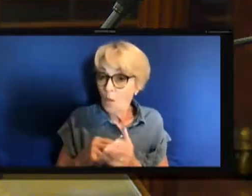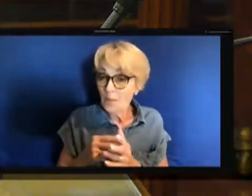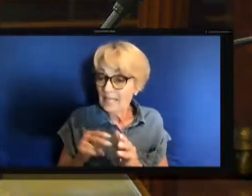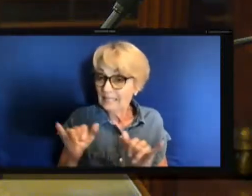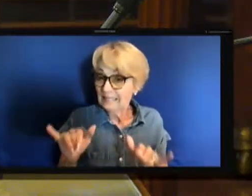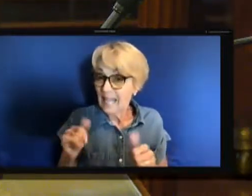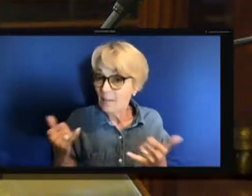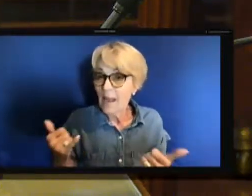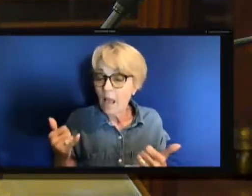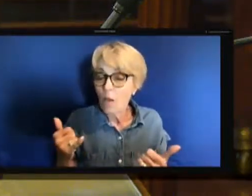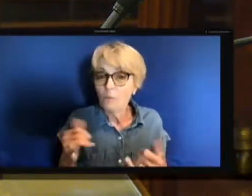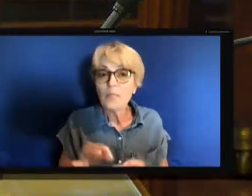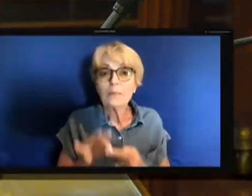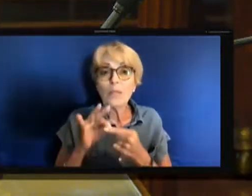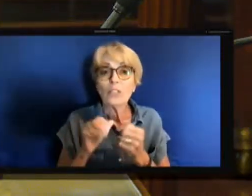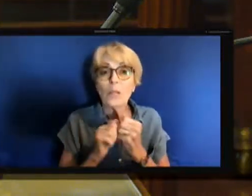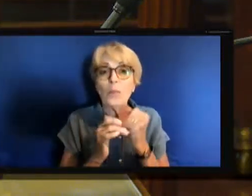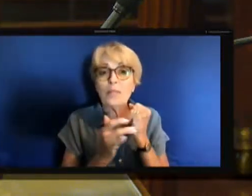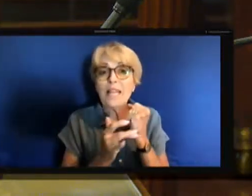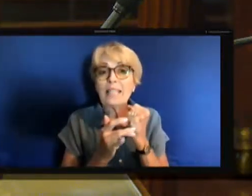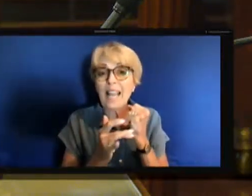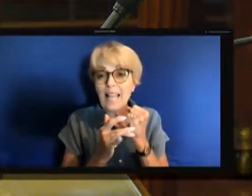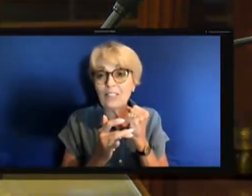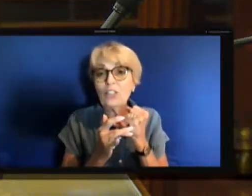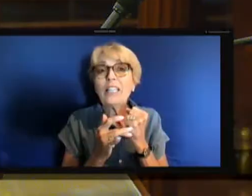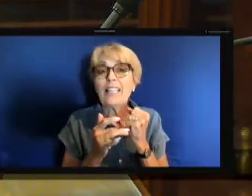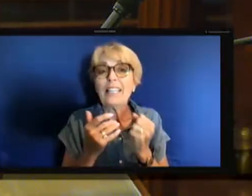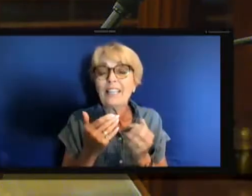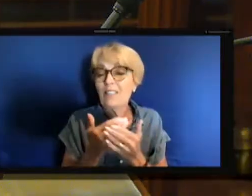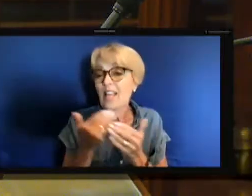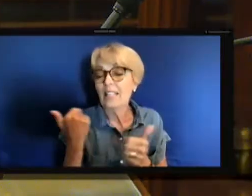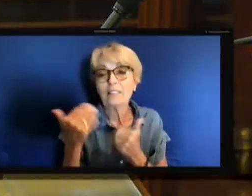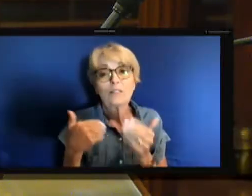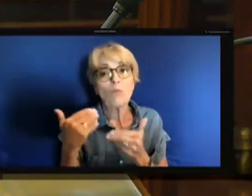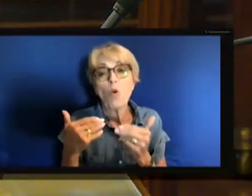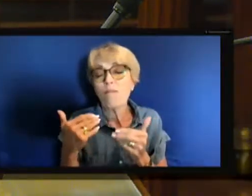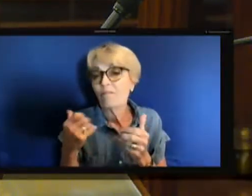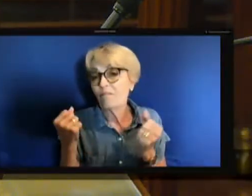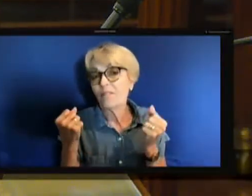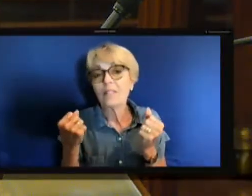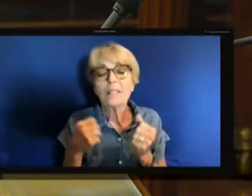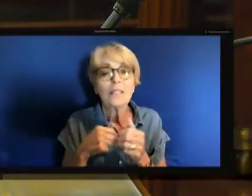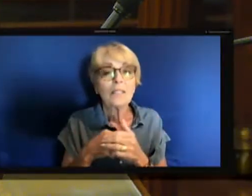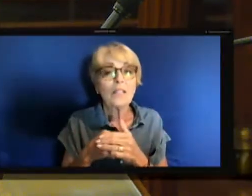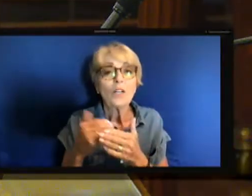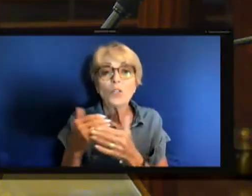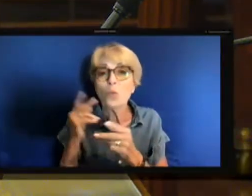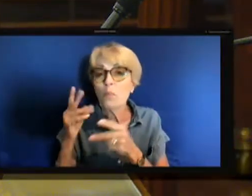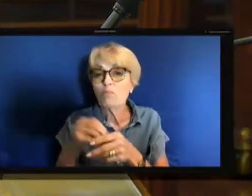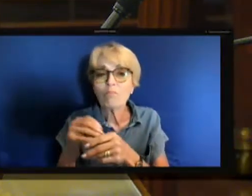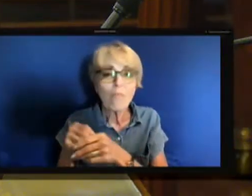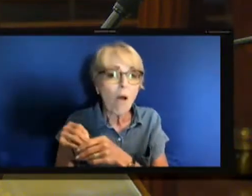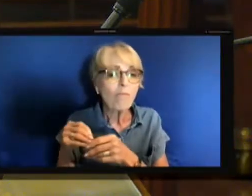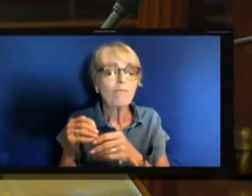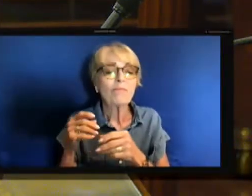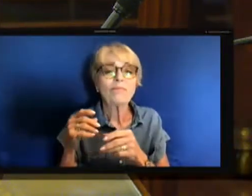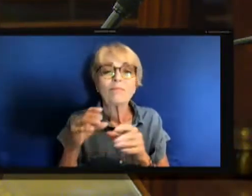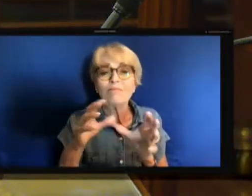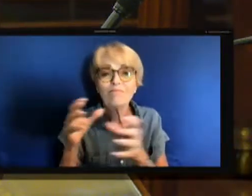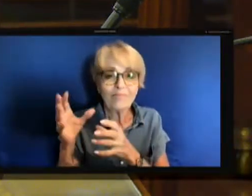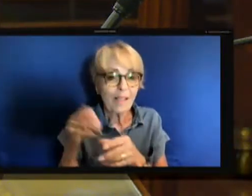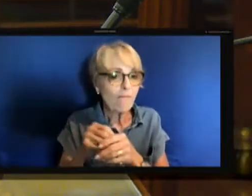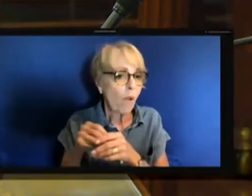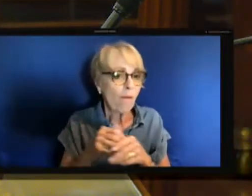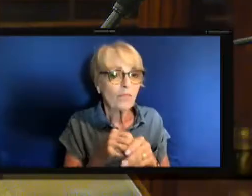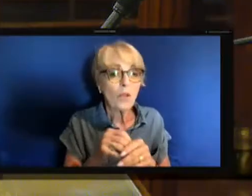in technology, which, as much as things move and you know, there's new players and things like that, you know, what may